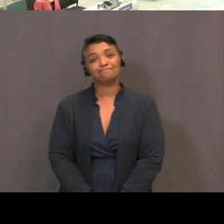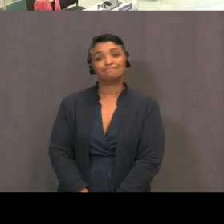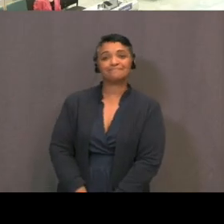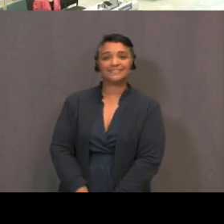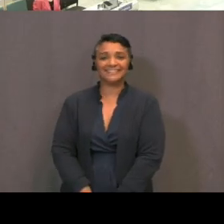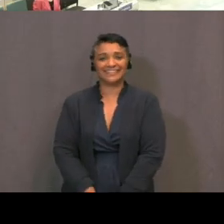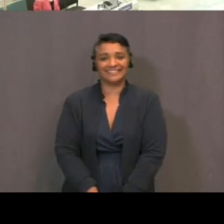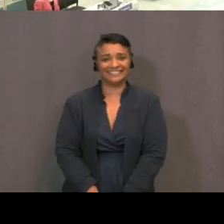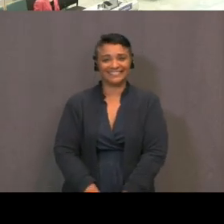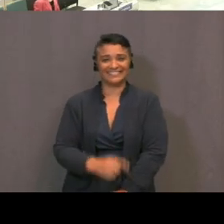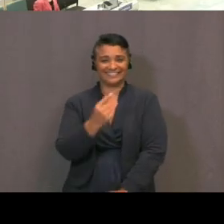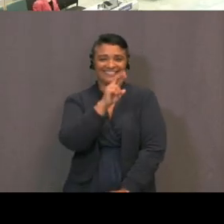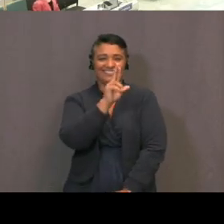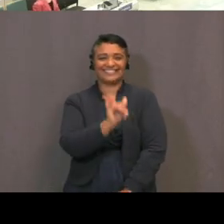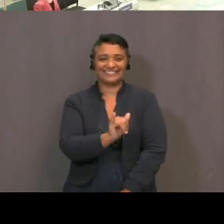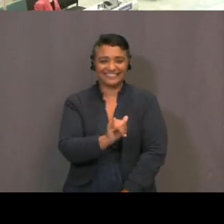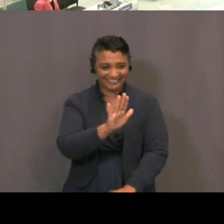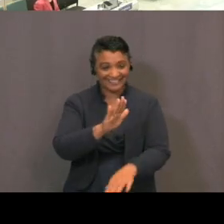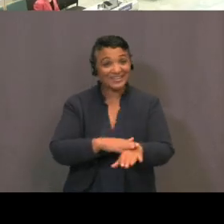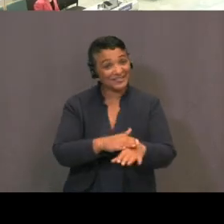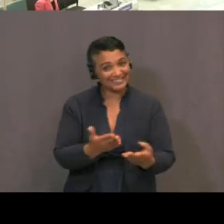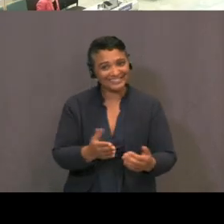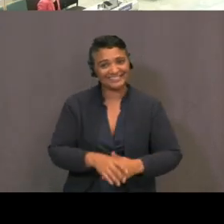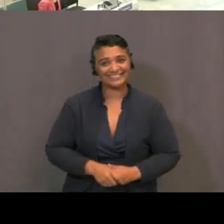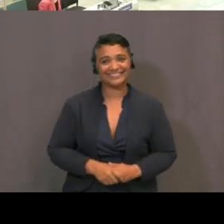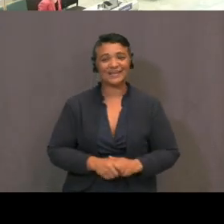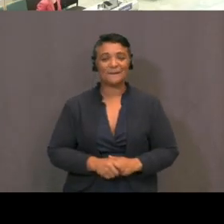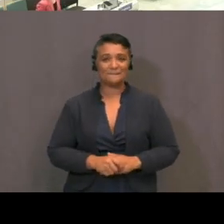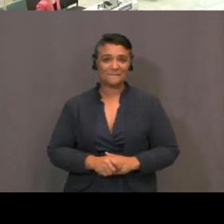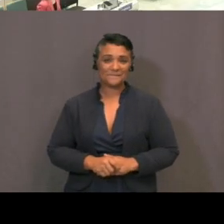Okay. Gry, any quick last comments from you?